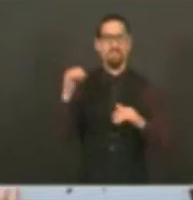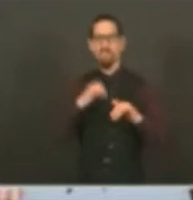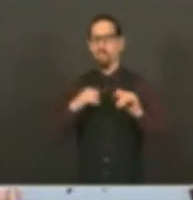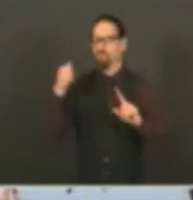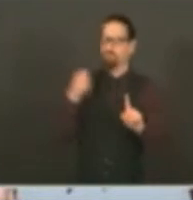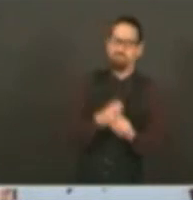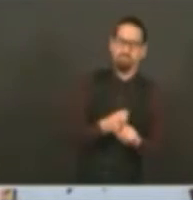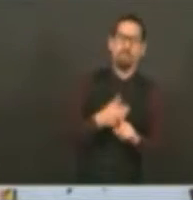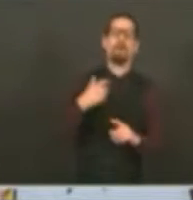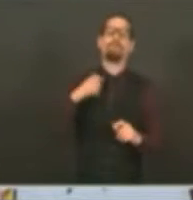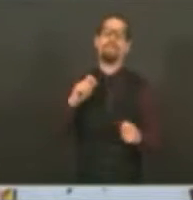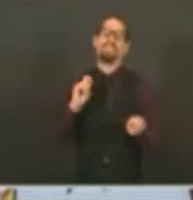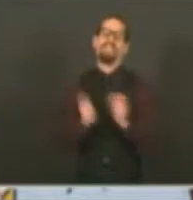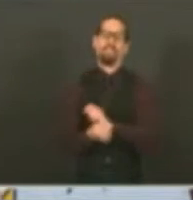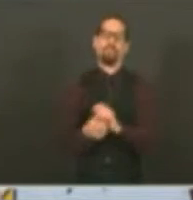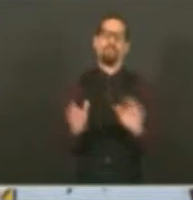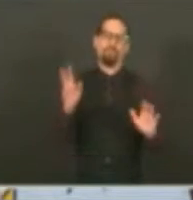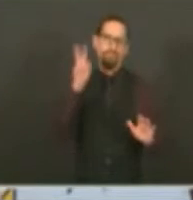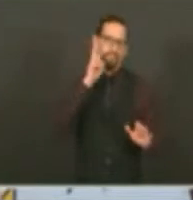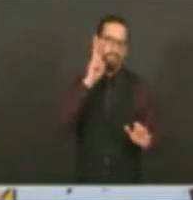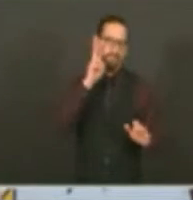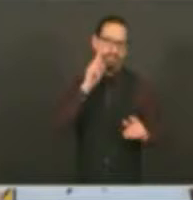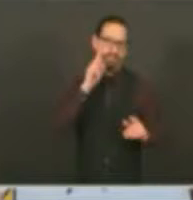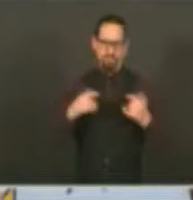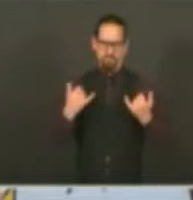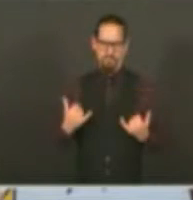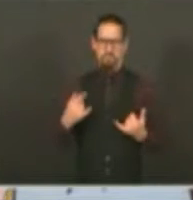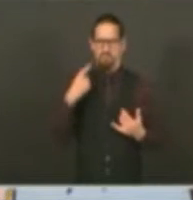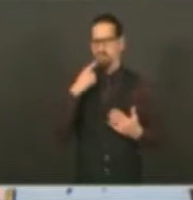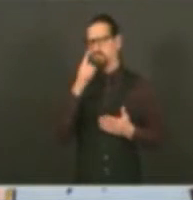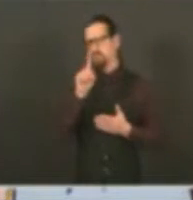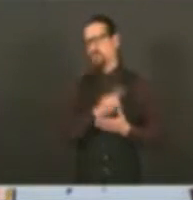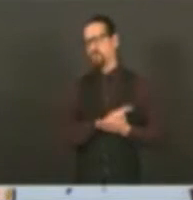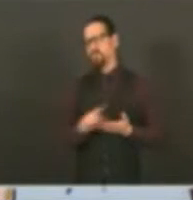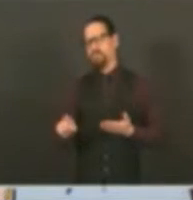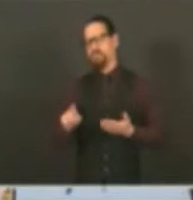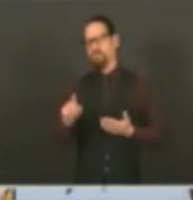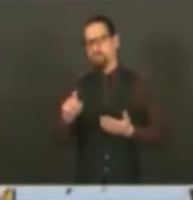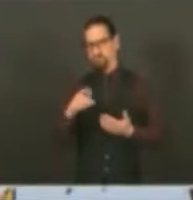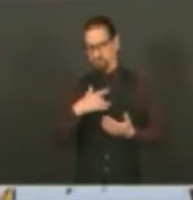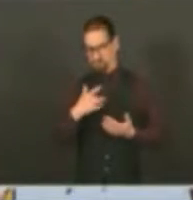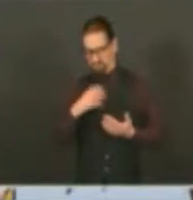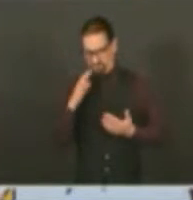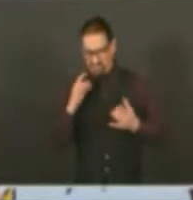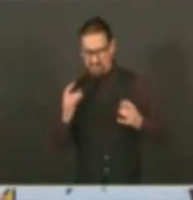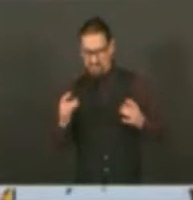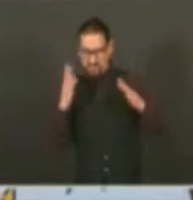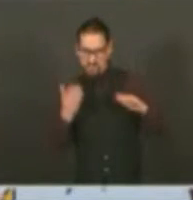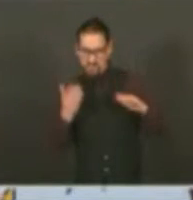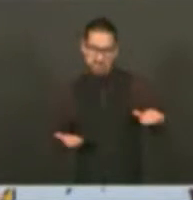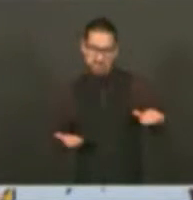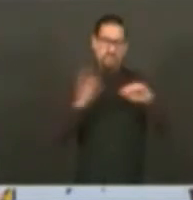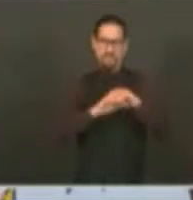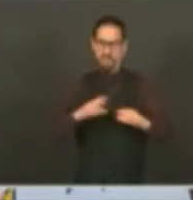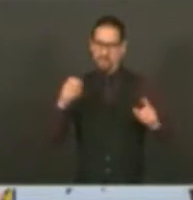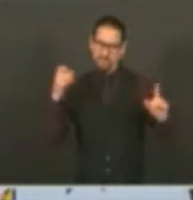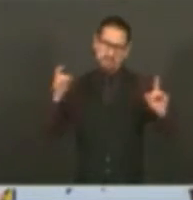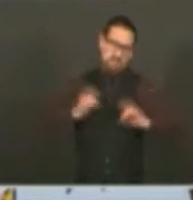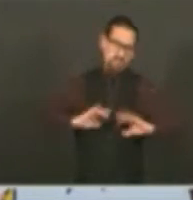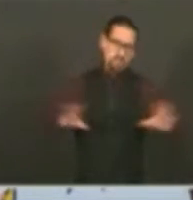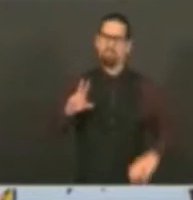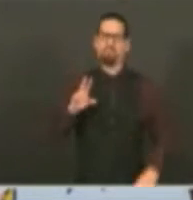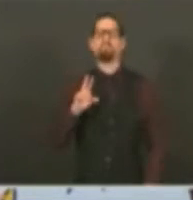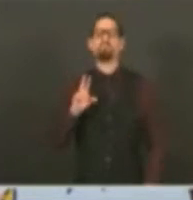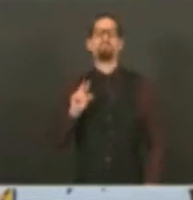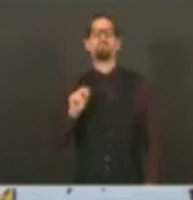to believe that would happen in the next week. I think we have a pretty good sense of what it's going to look like in a week. And also,